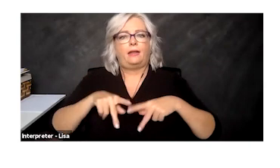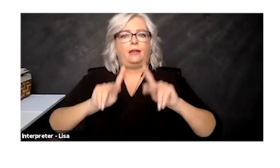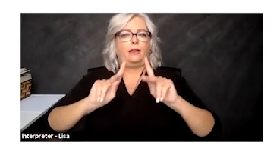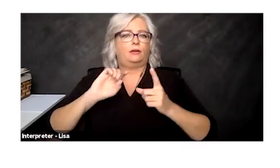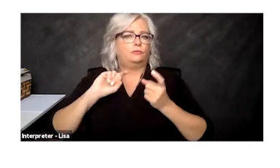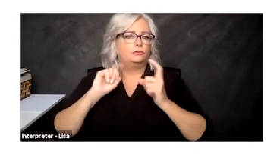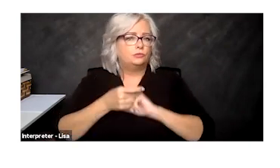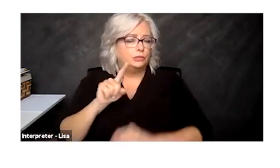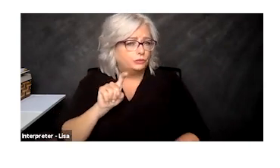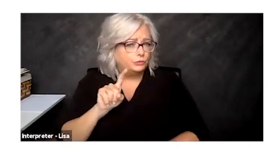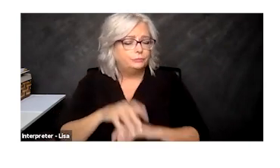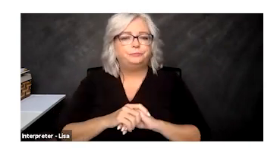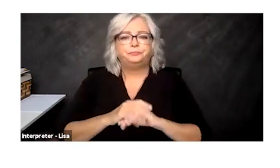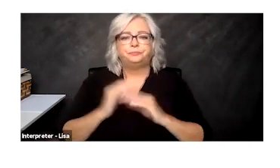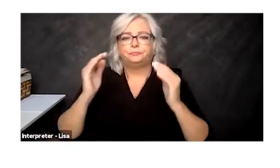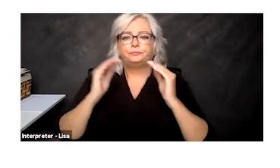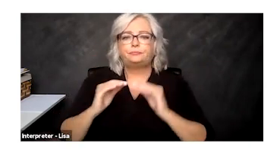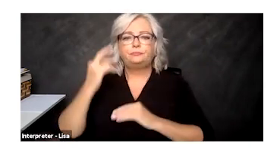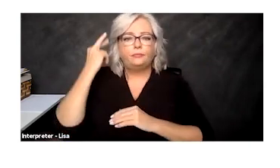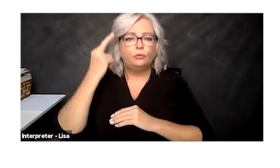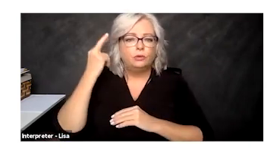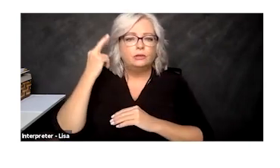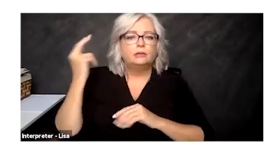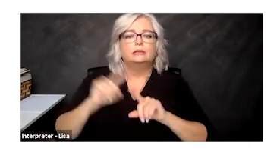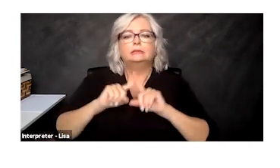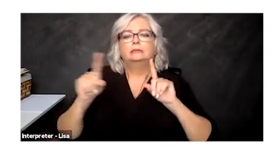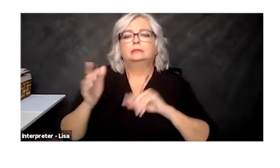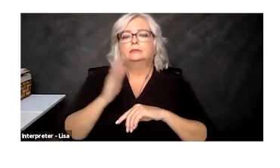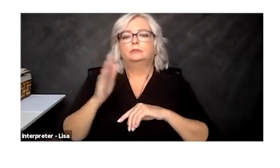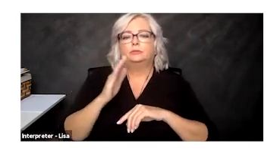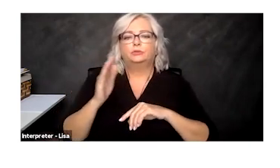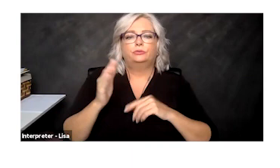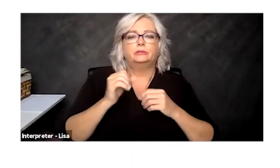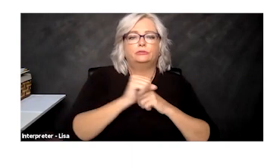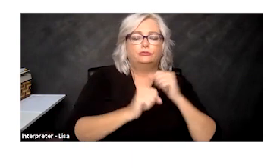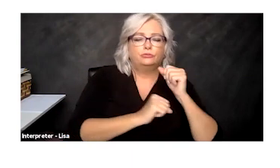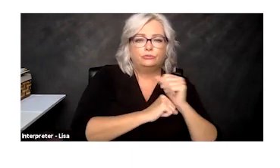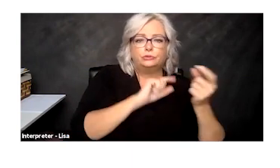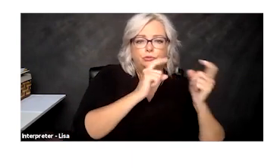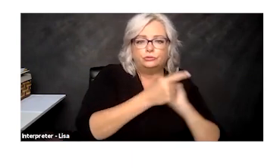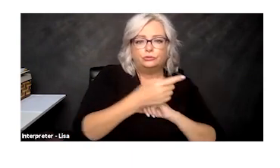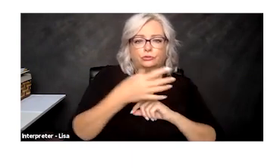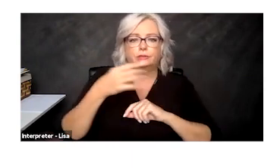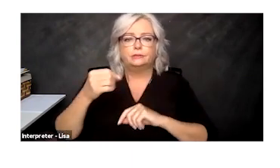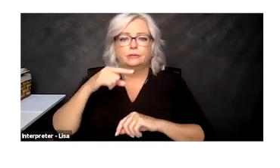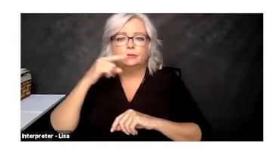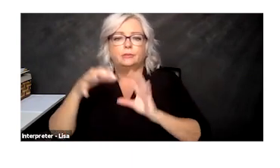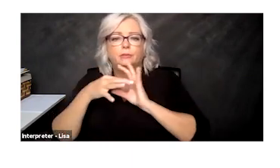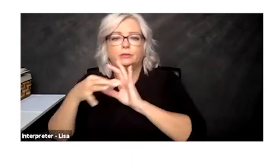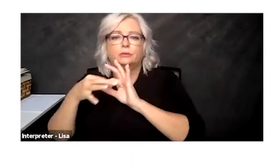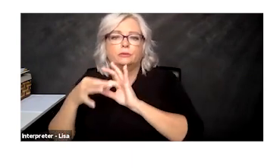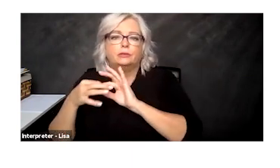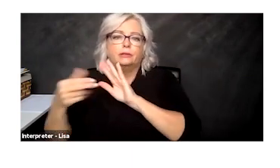difference between structural change and public relation band-aids. So we saw last summer so many